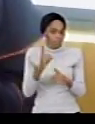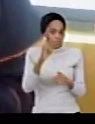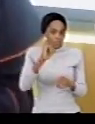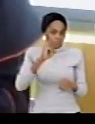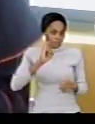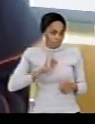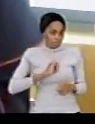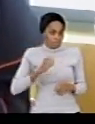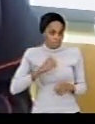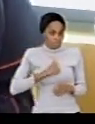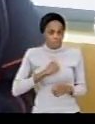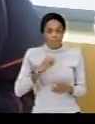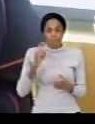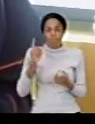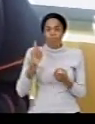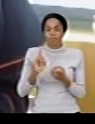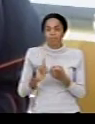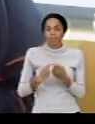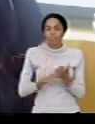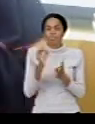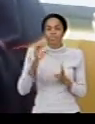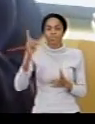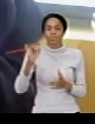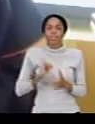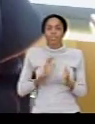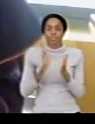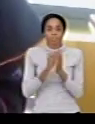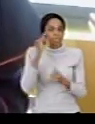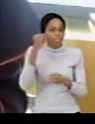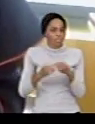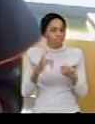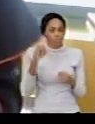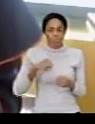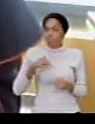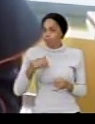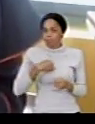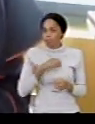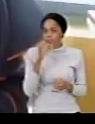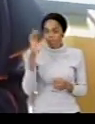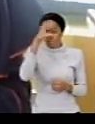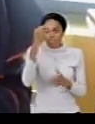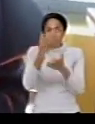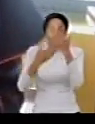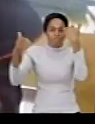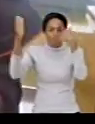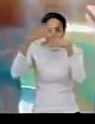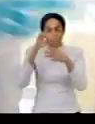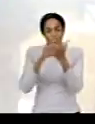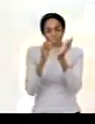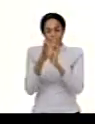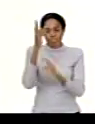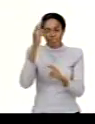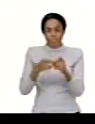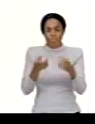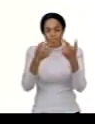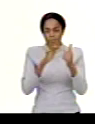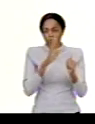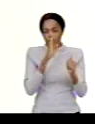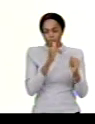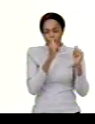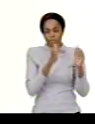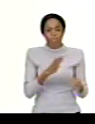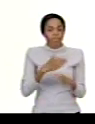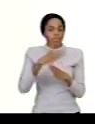day, eternity will not elude any of us, in the mighty name of Jesus Christ. Come and be blessed. View total emancipation by